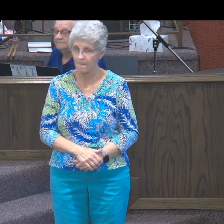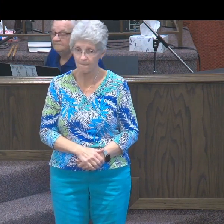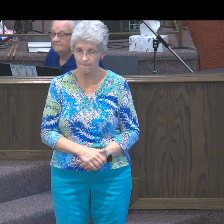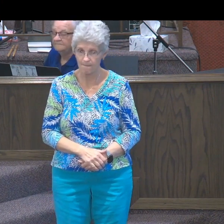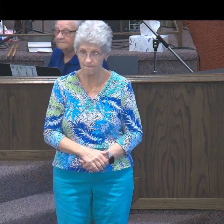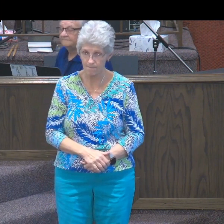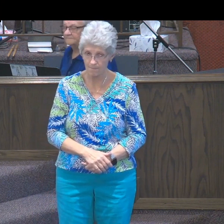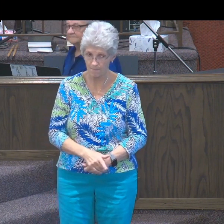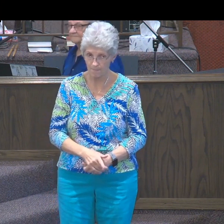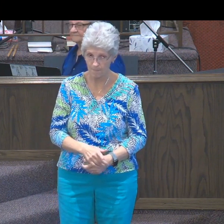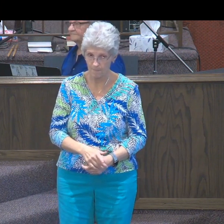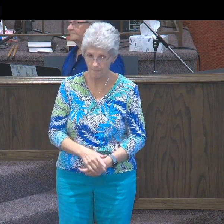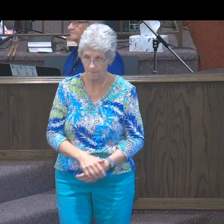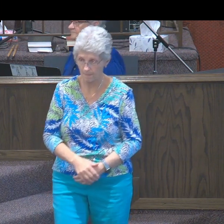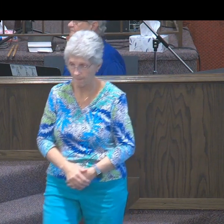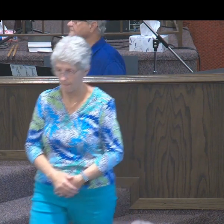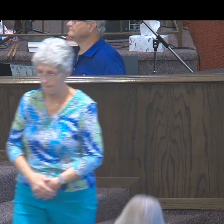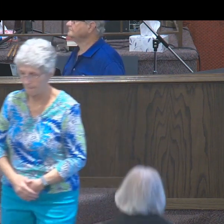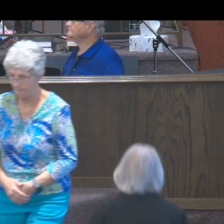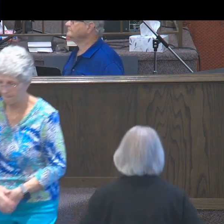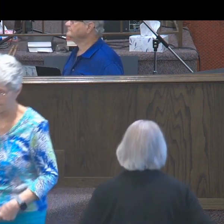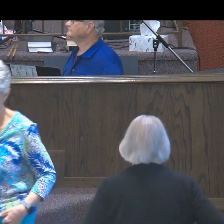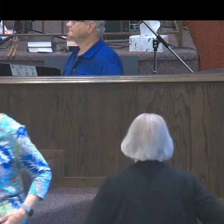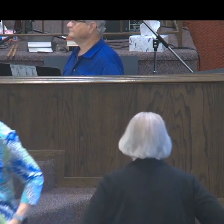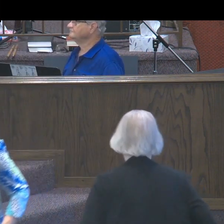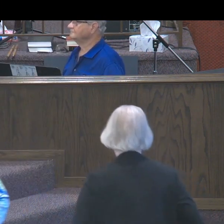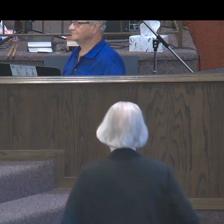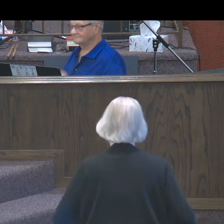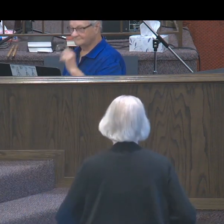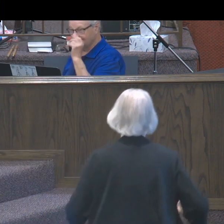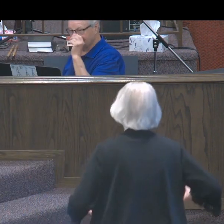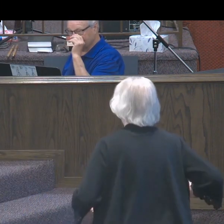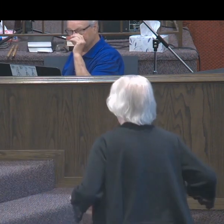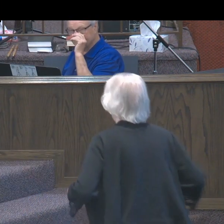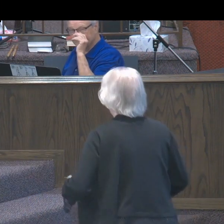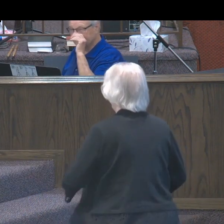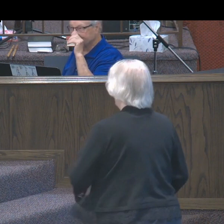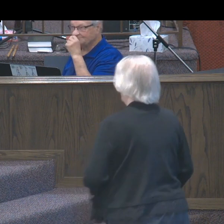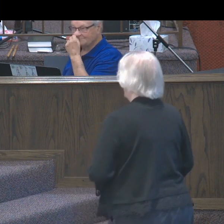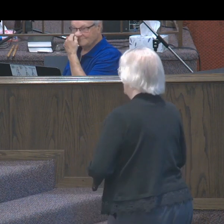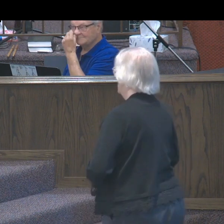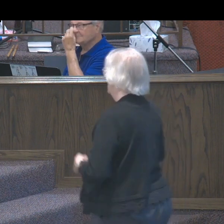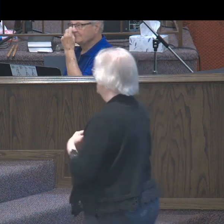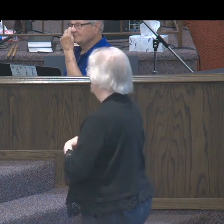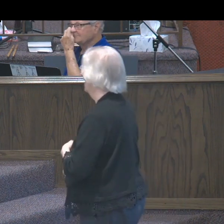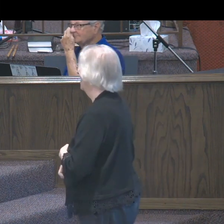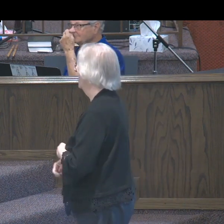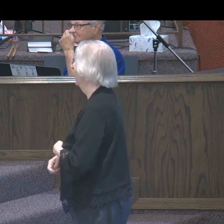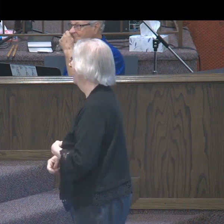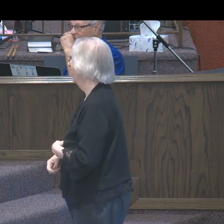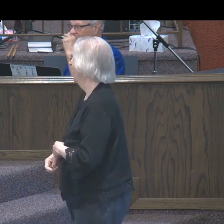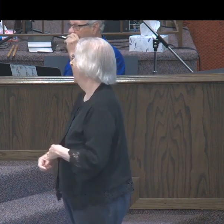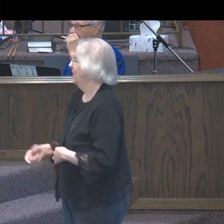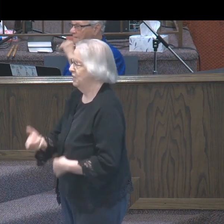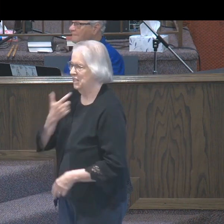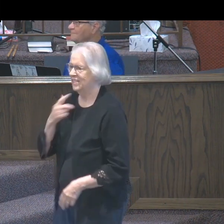name. I think we're ready. I should have looked the program over a little closer before we started. You know, we all have this thing where we just rely